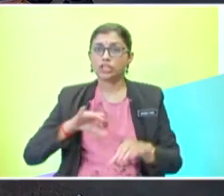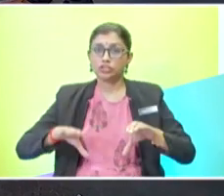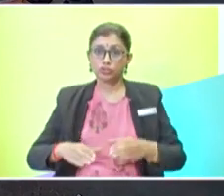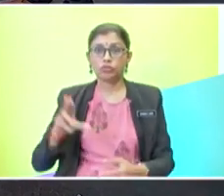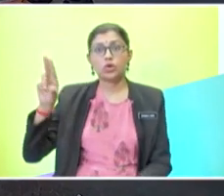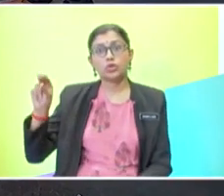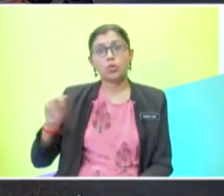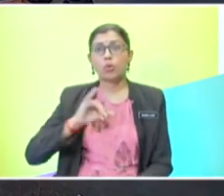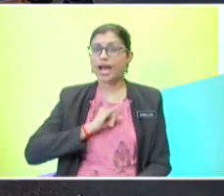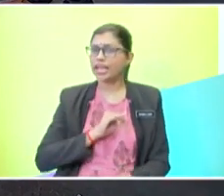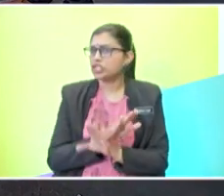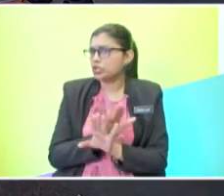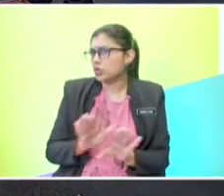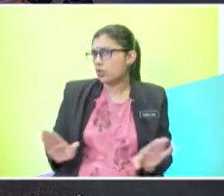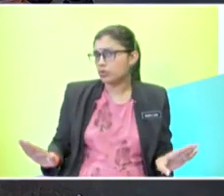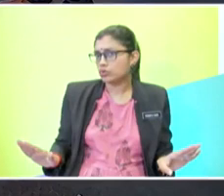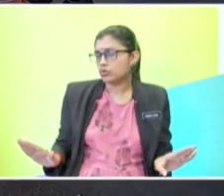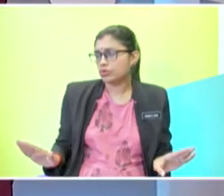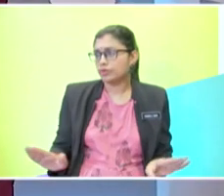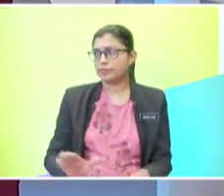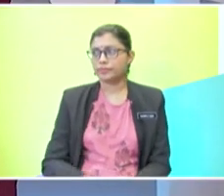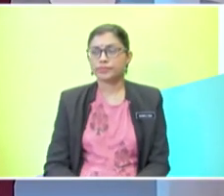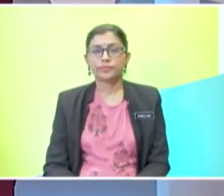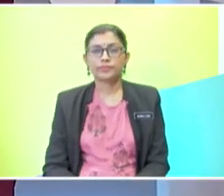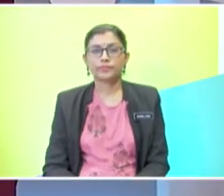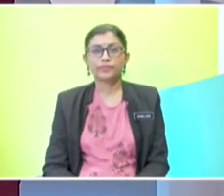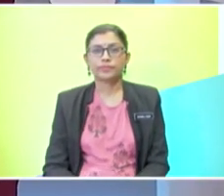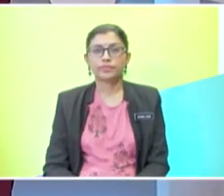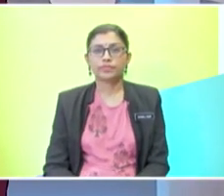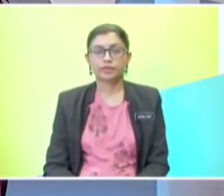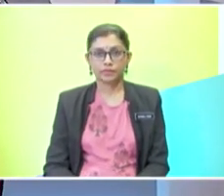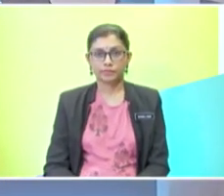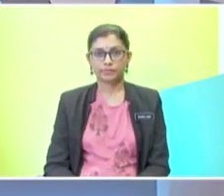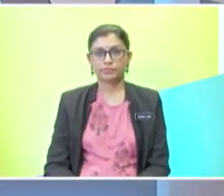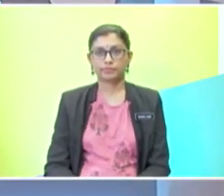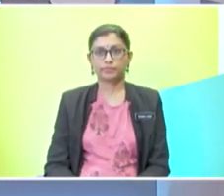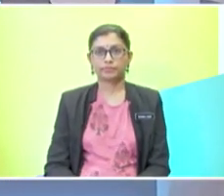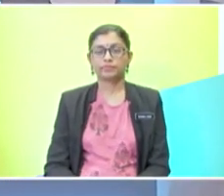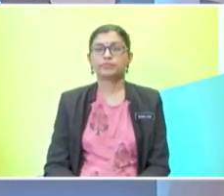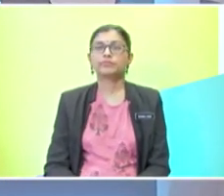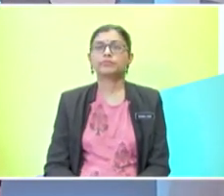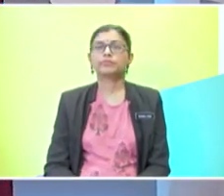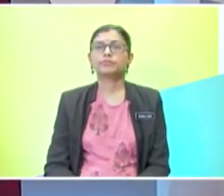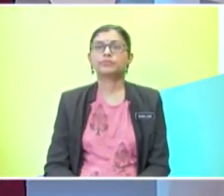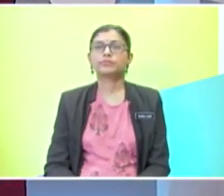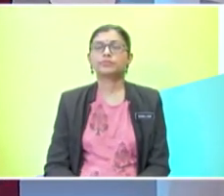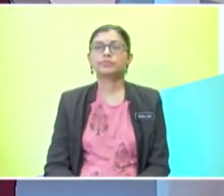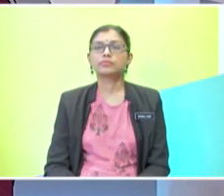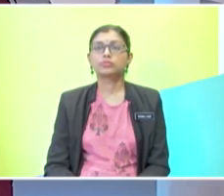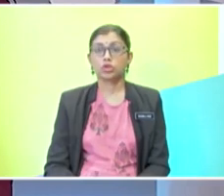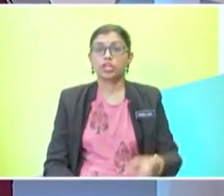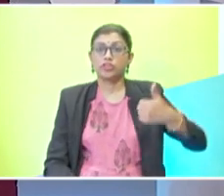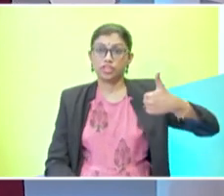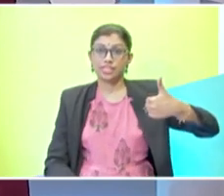question, mm-hmm. yes, I do. Respond to the question, do you like something? Okay. And they can express